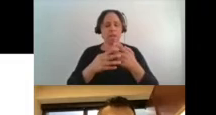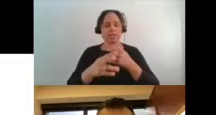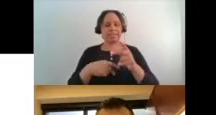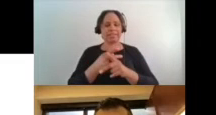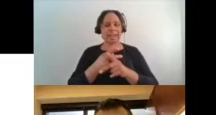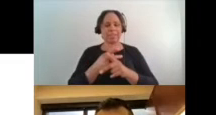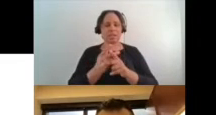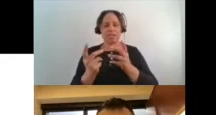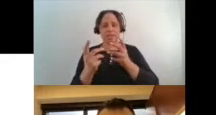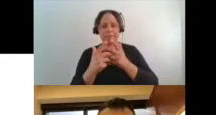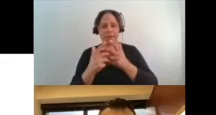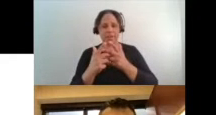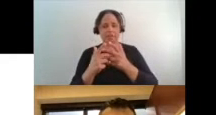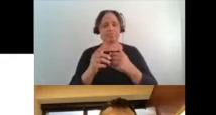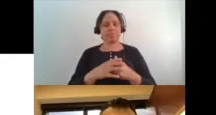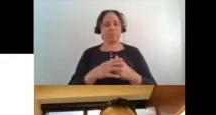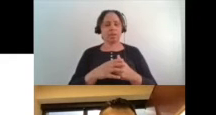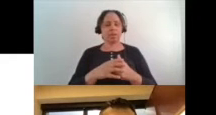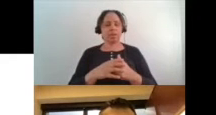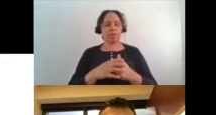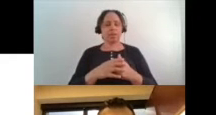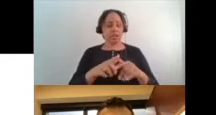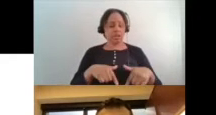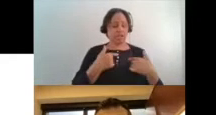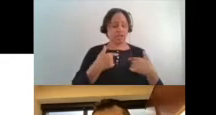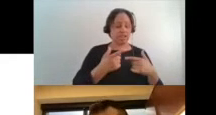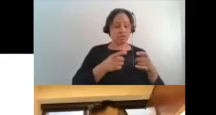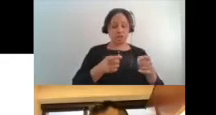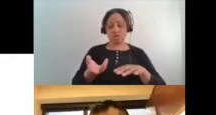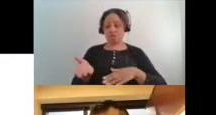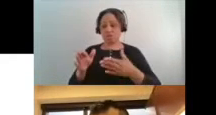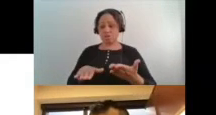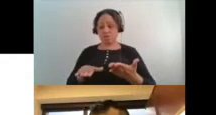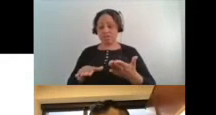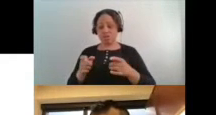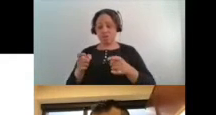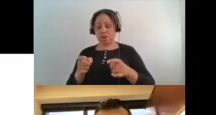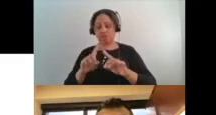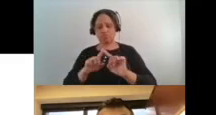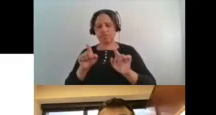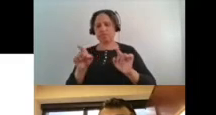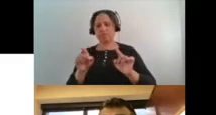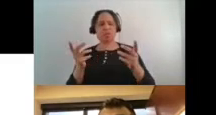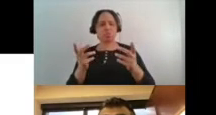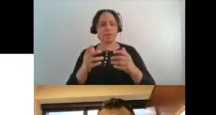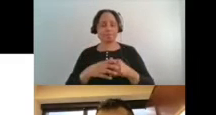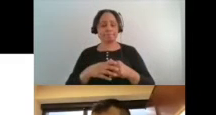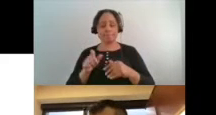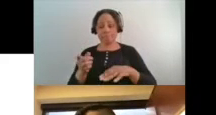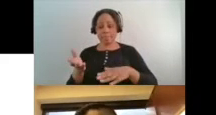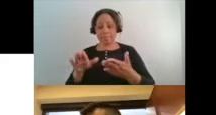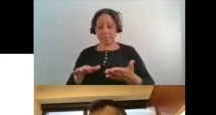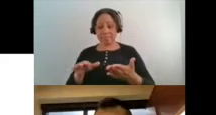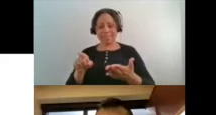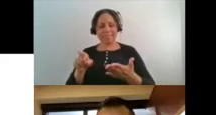Now, what's the difference between deceased donation and living donation? So deceased donation is done by donors who are legally brain dead. They've